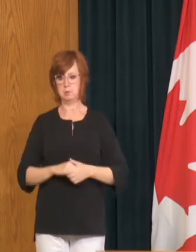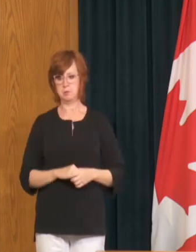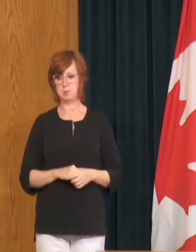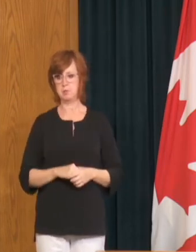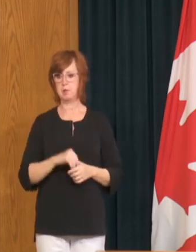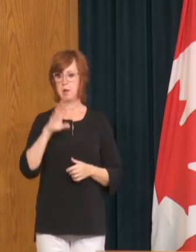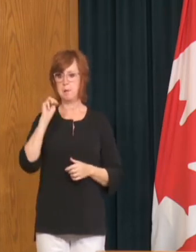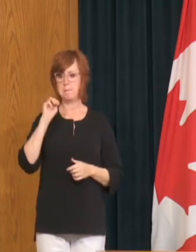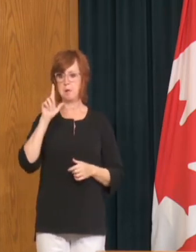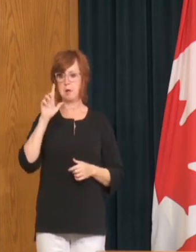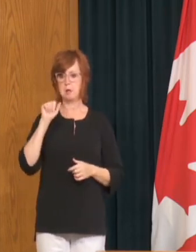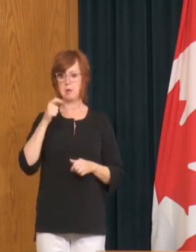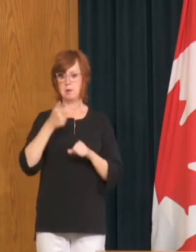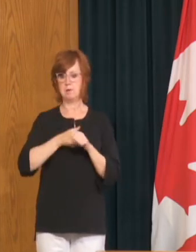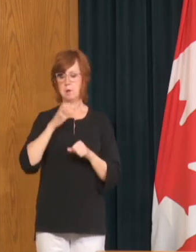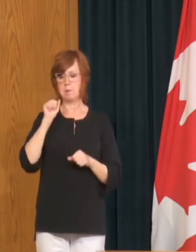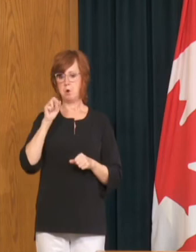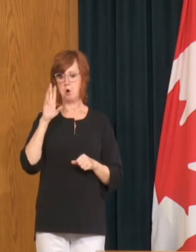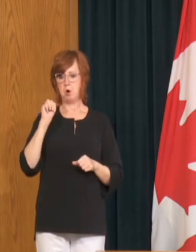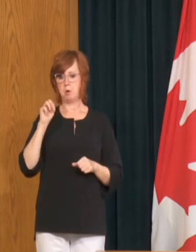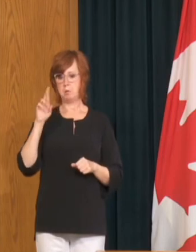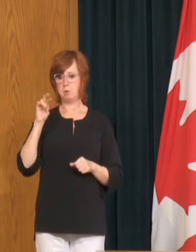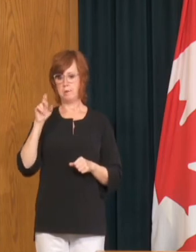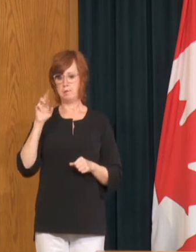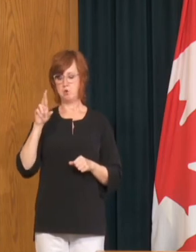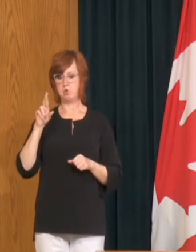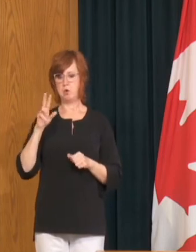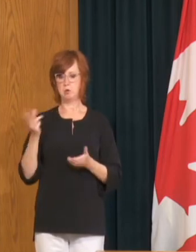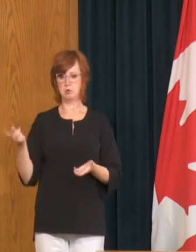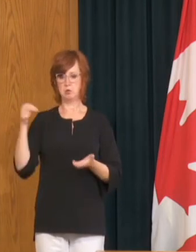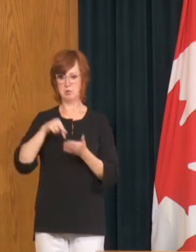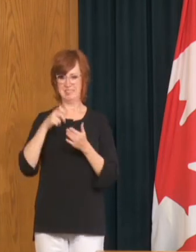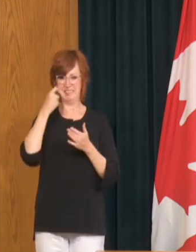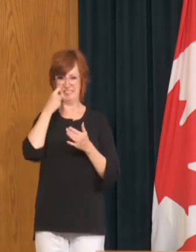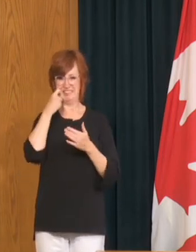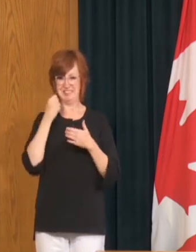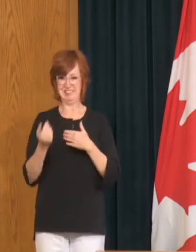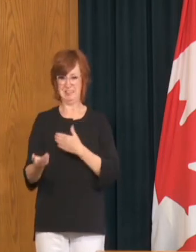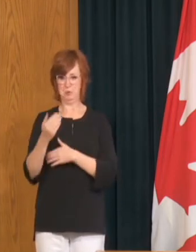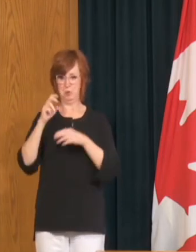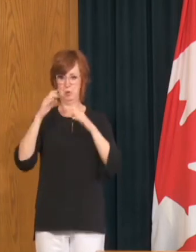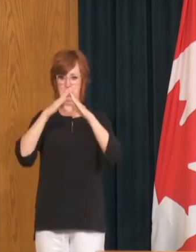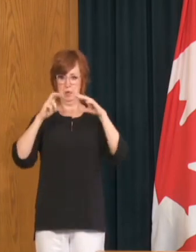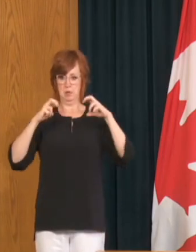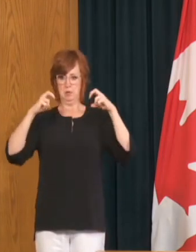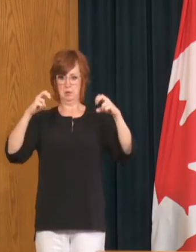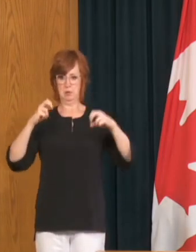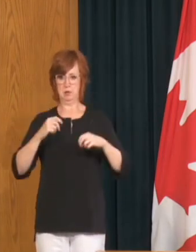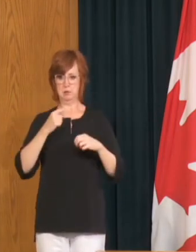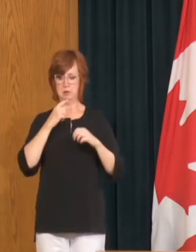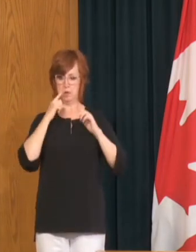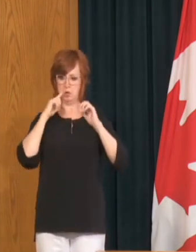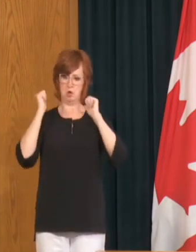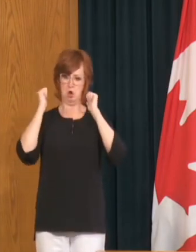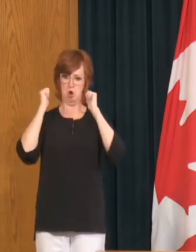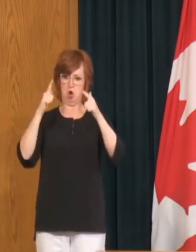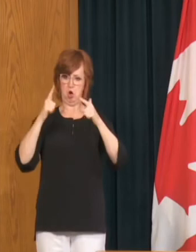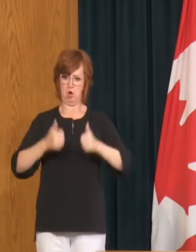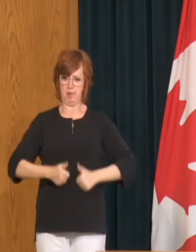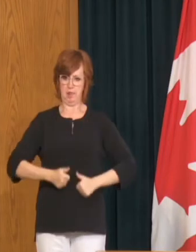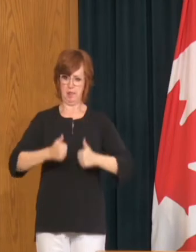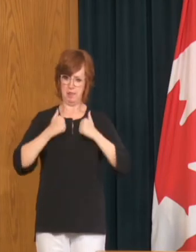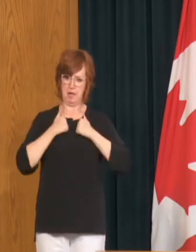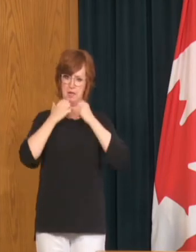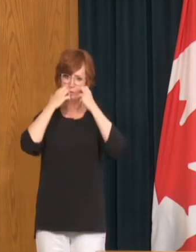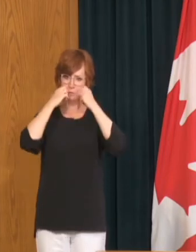The MLA for Arm River stood up in the House today, and during his final words, he said all lives matter. Is this